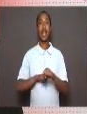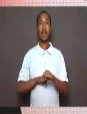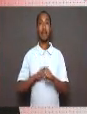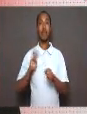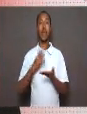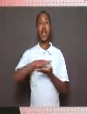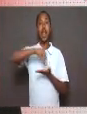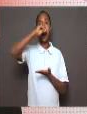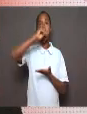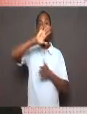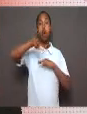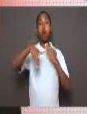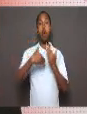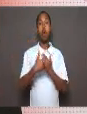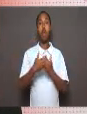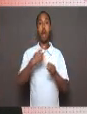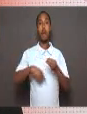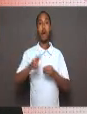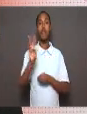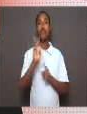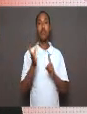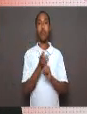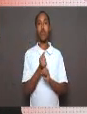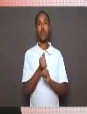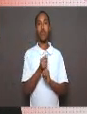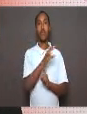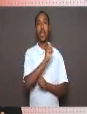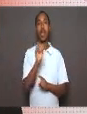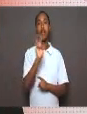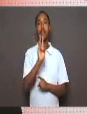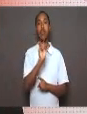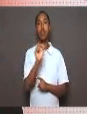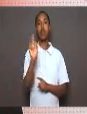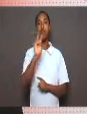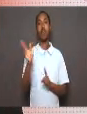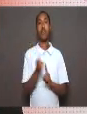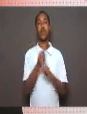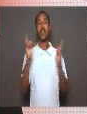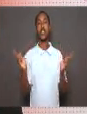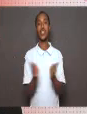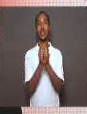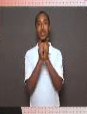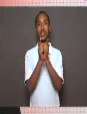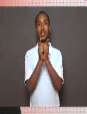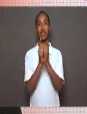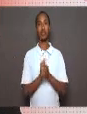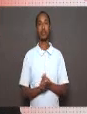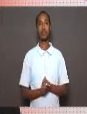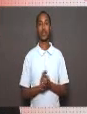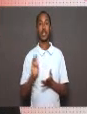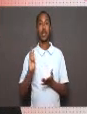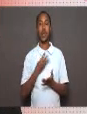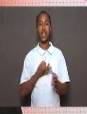we learned all about volume and volume relationships.